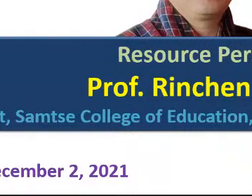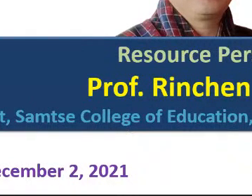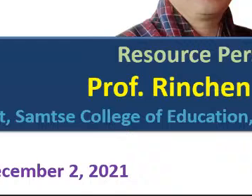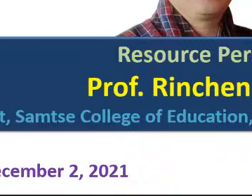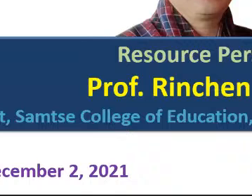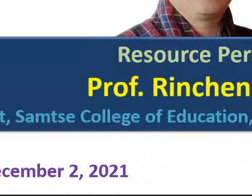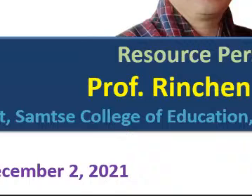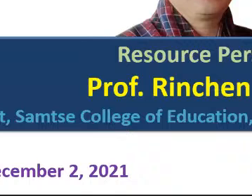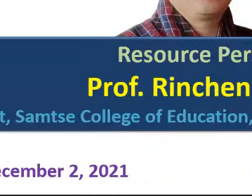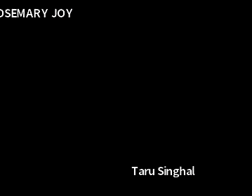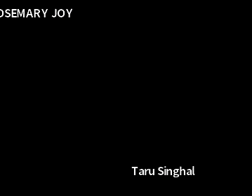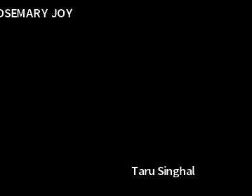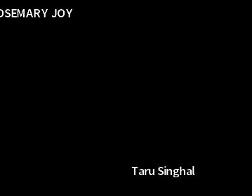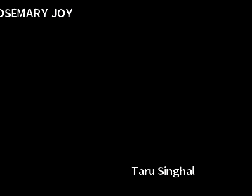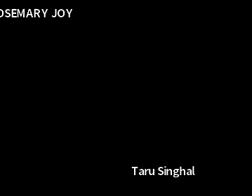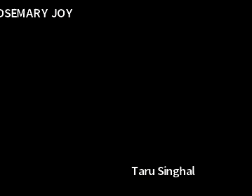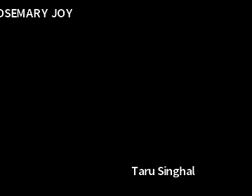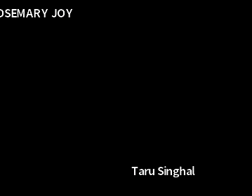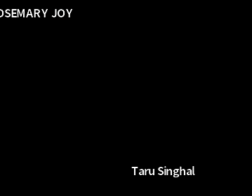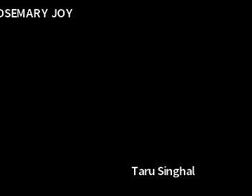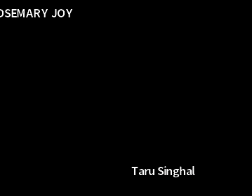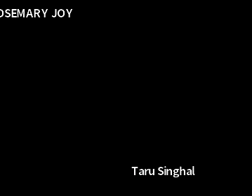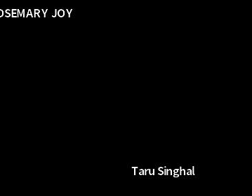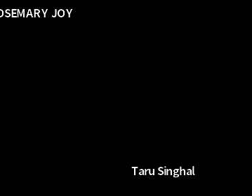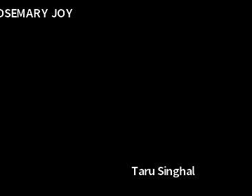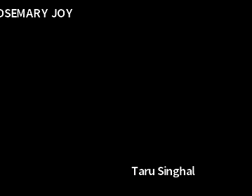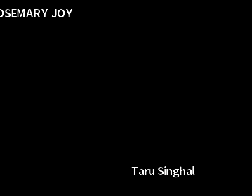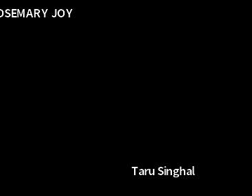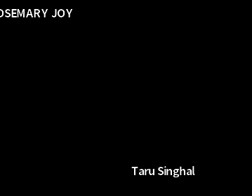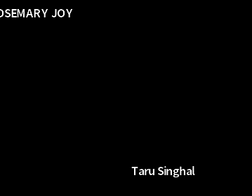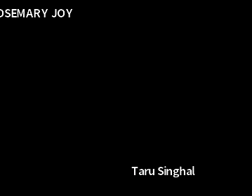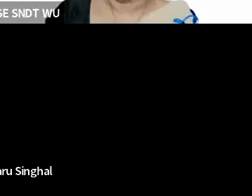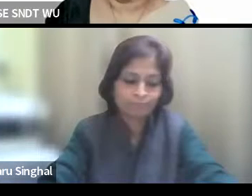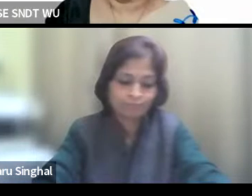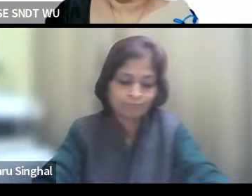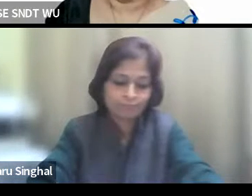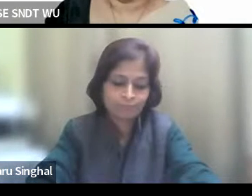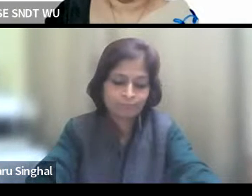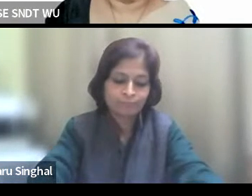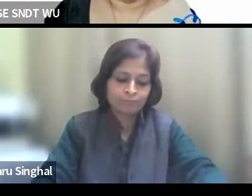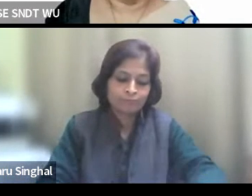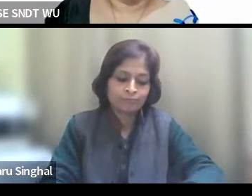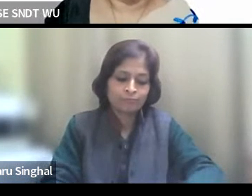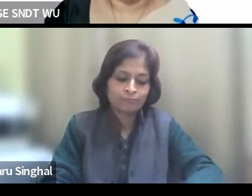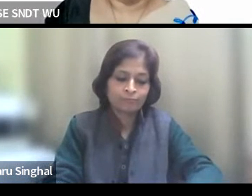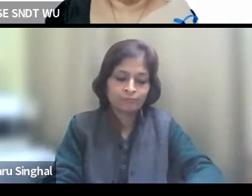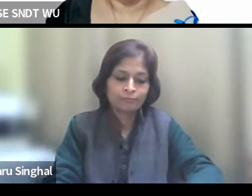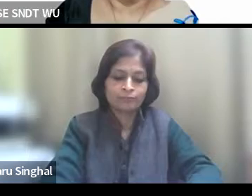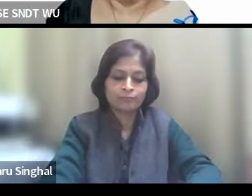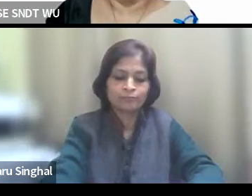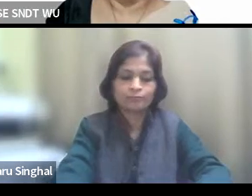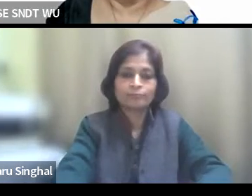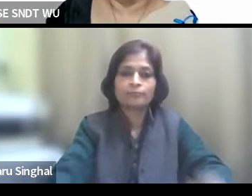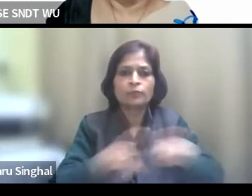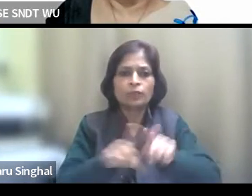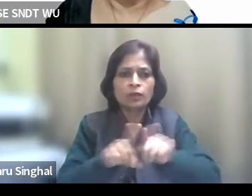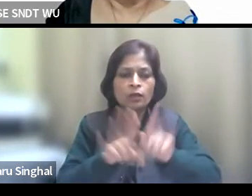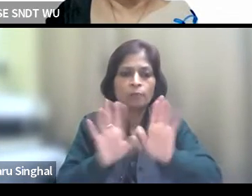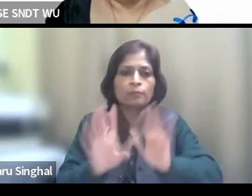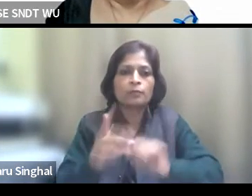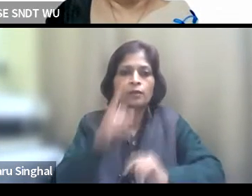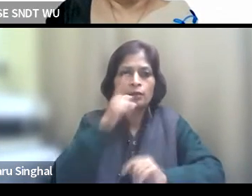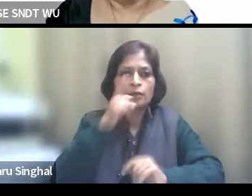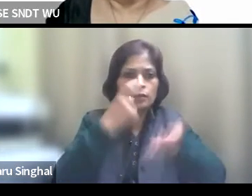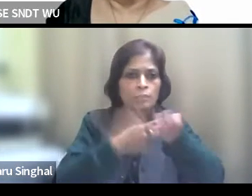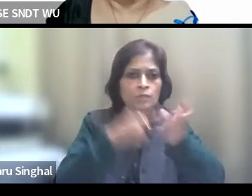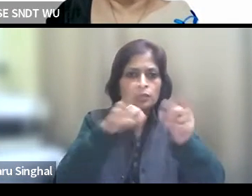the happiness index. So I have great pleasure in introducing Dr. Dorji, who has moved from